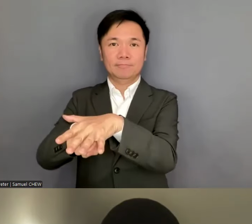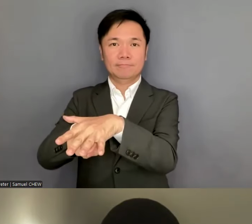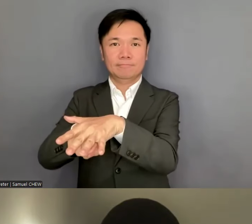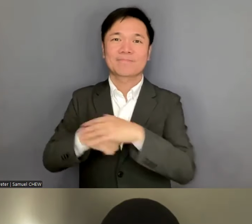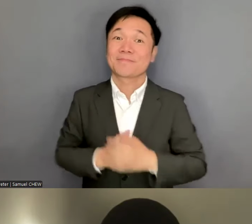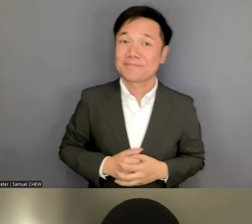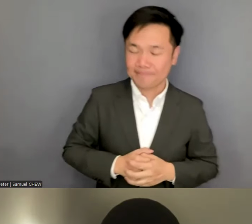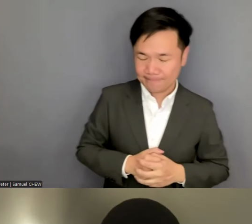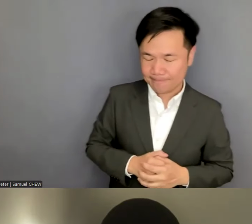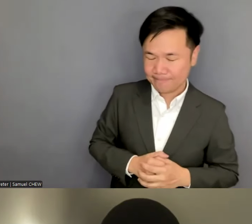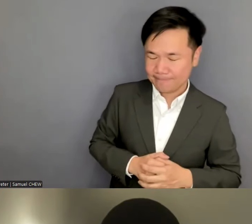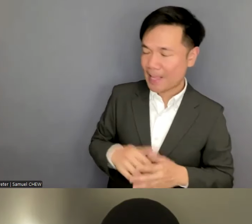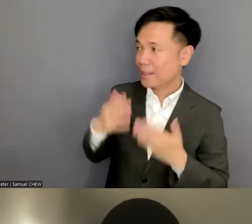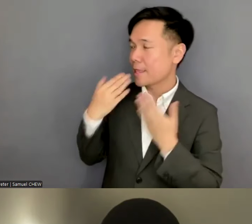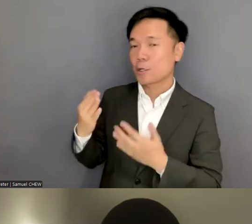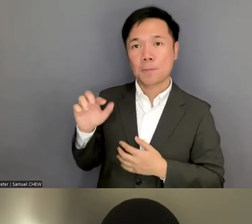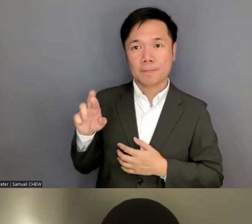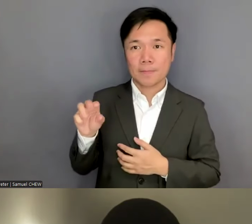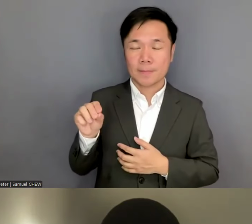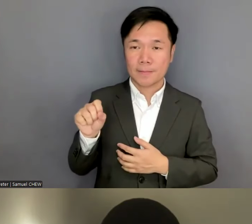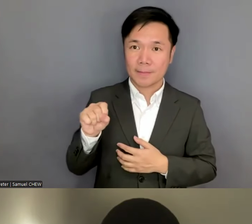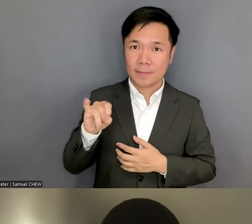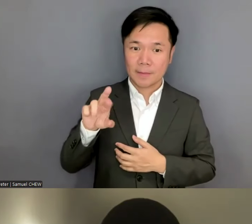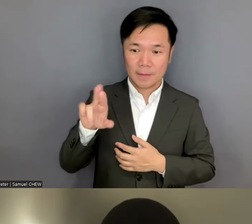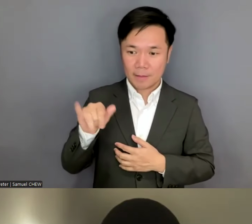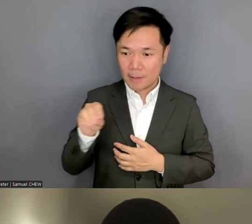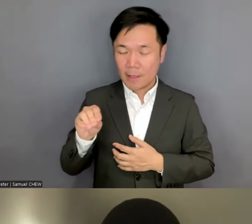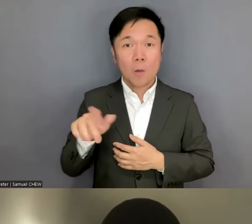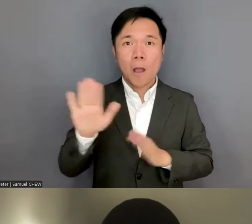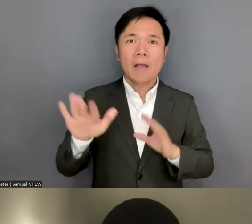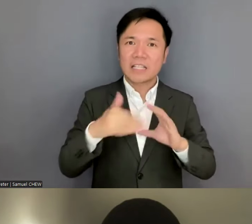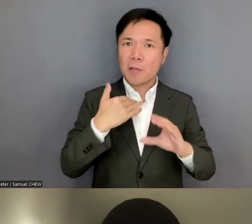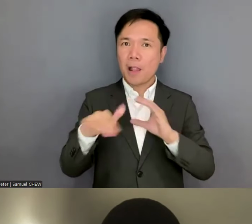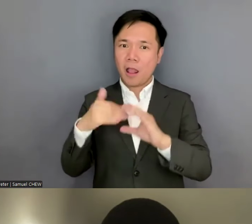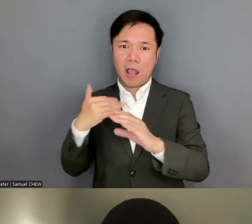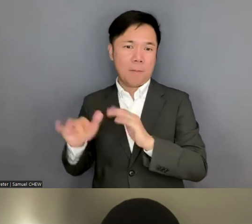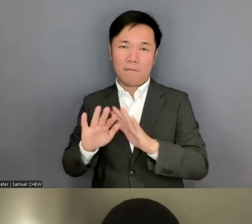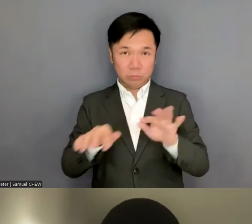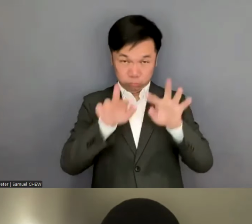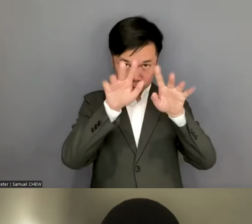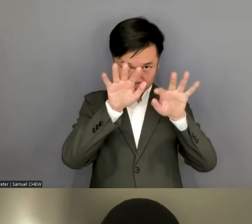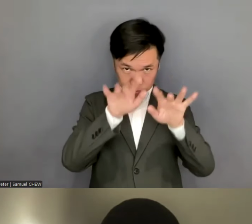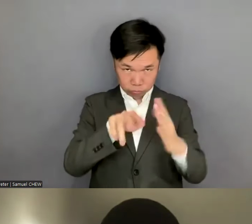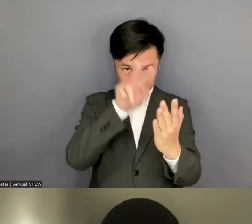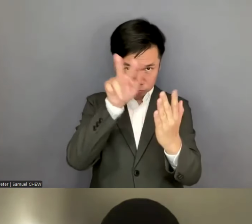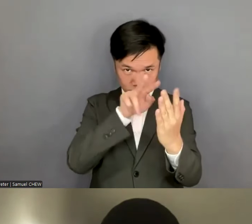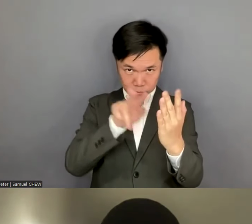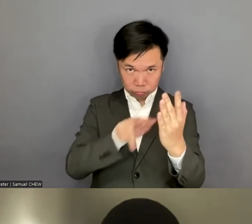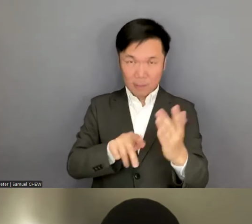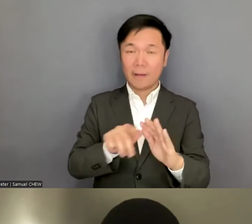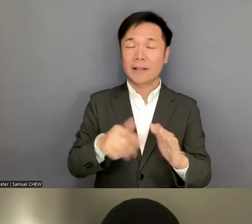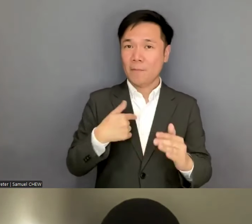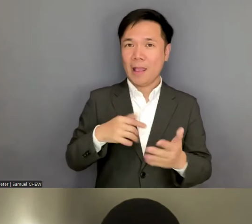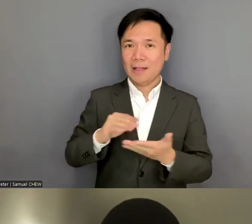Thank you so much, Rosario. And indeed, I saw we already have a couple of emails in our inbox of the summit